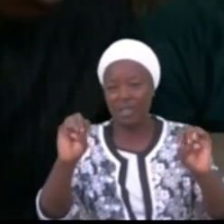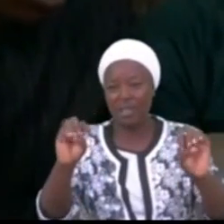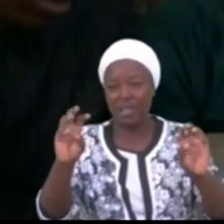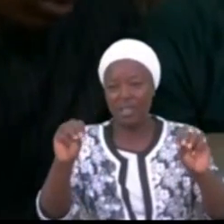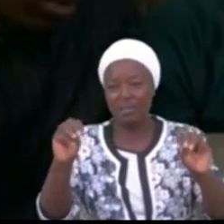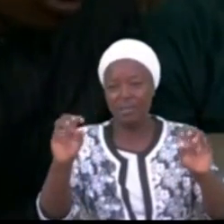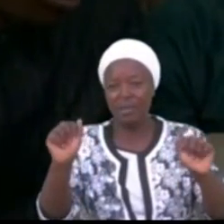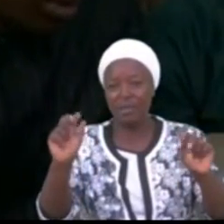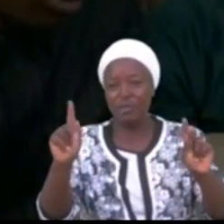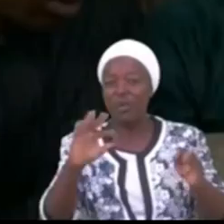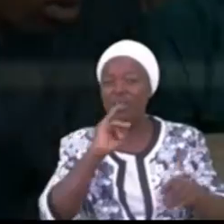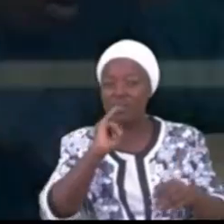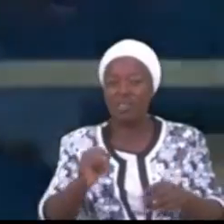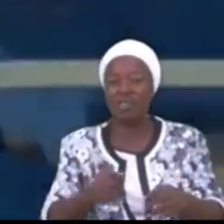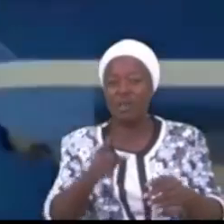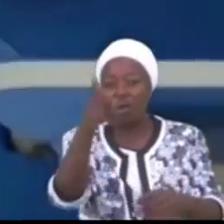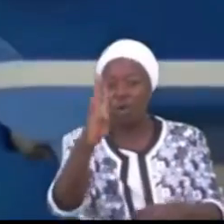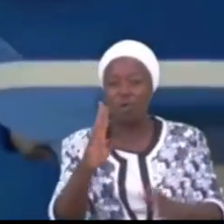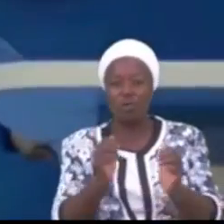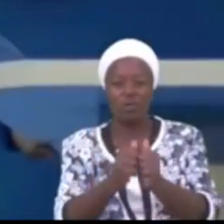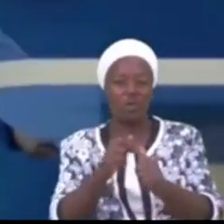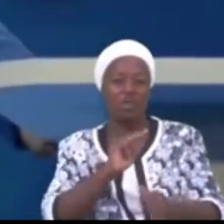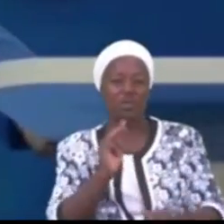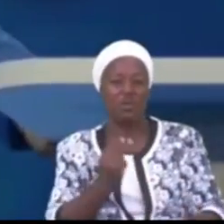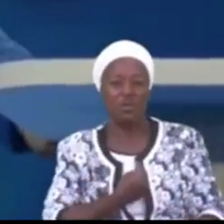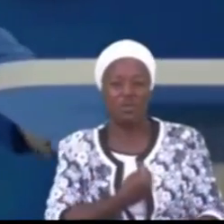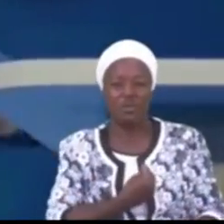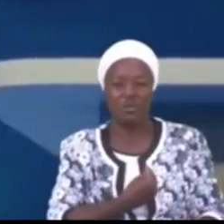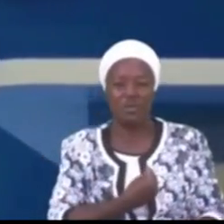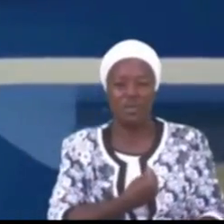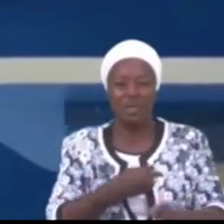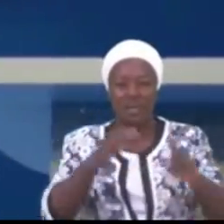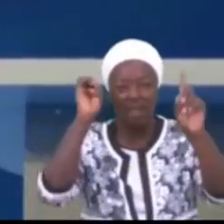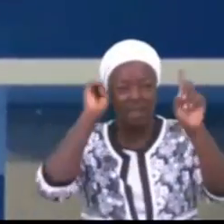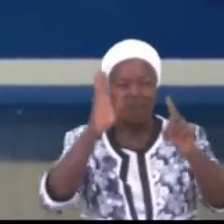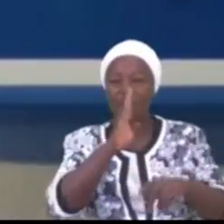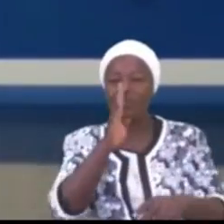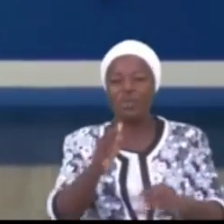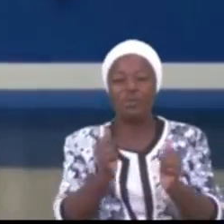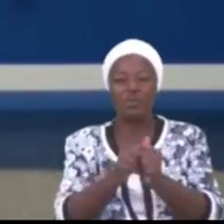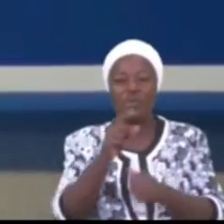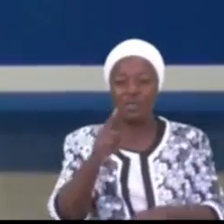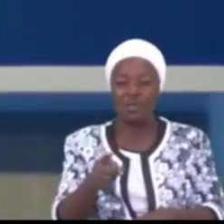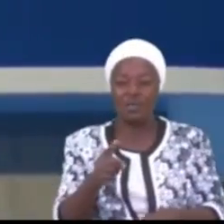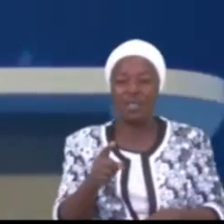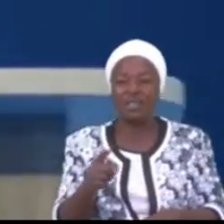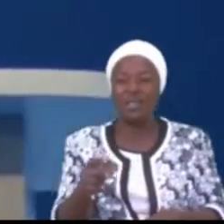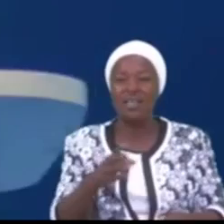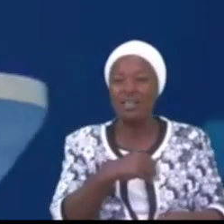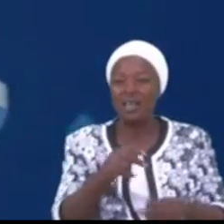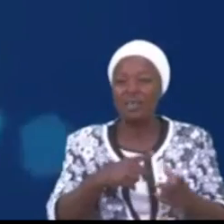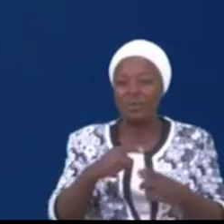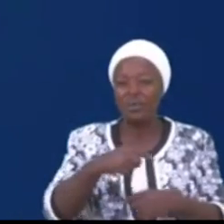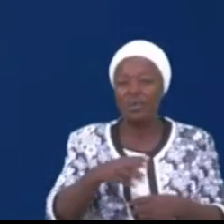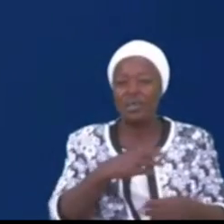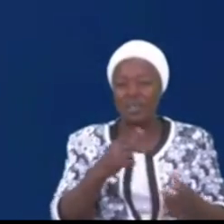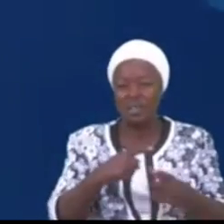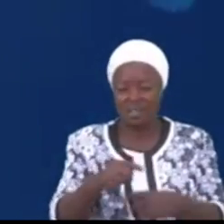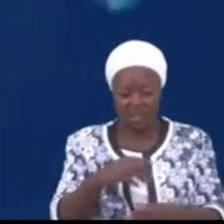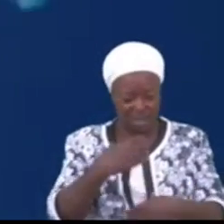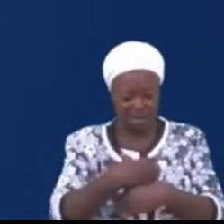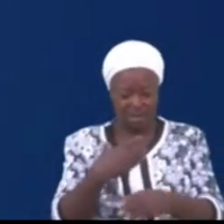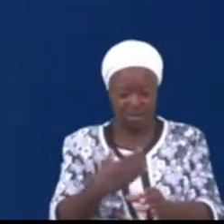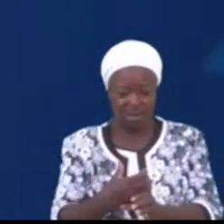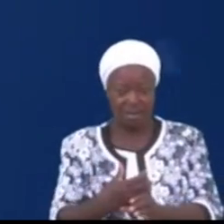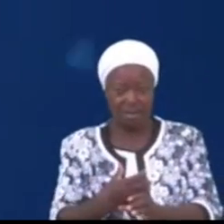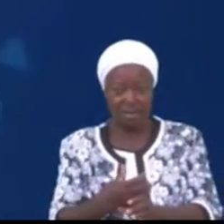God with us. He will be with you. The Creator God with us.